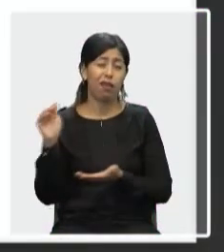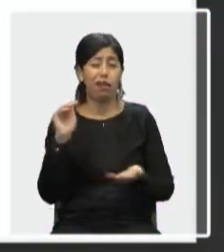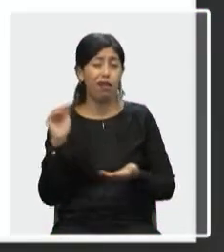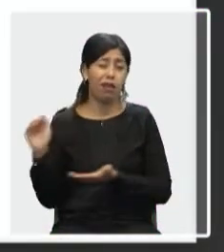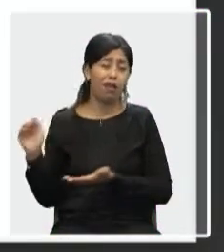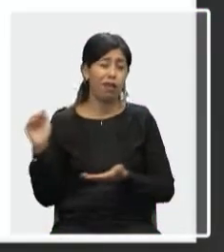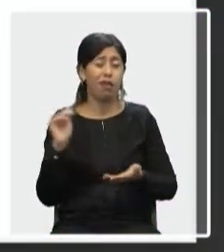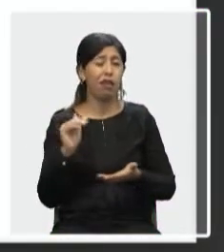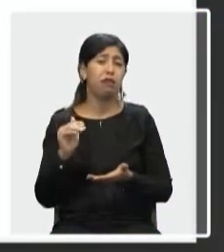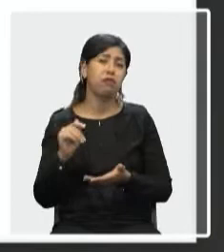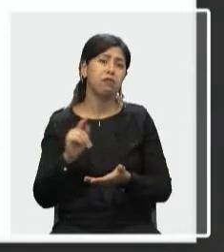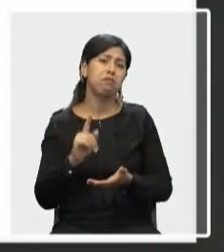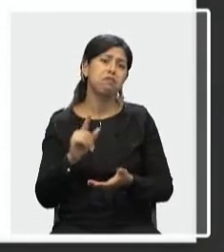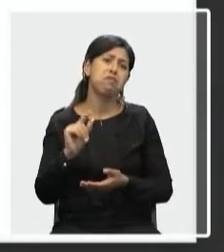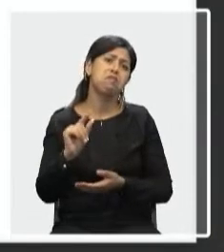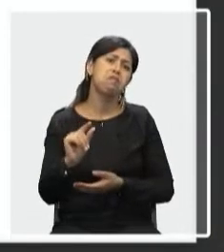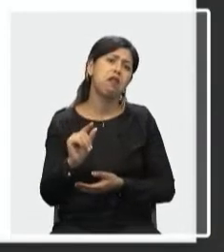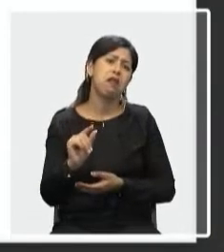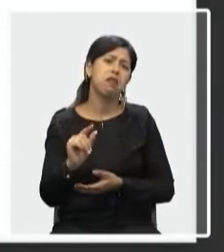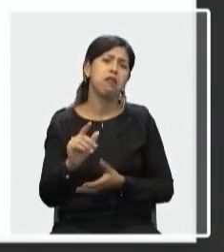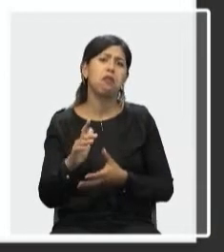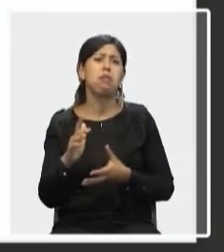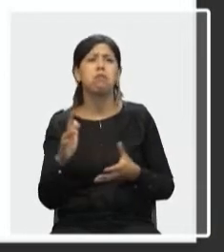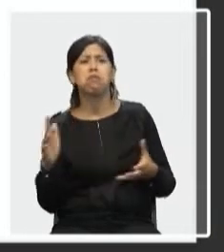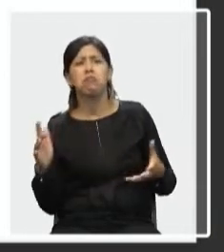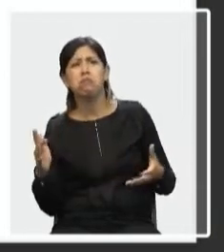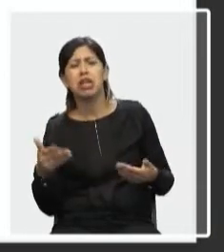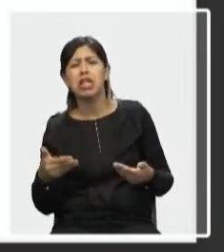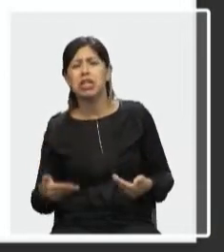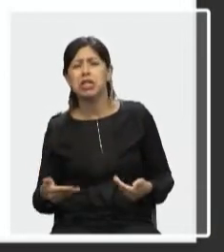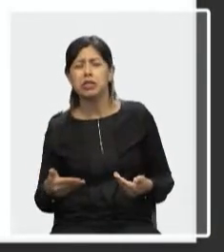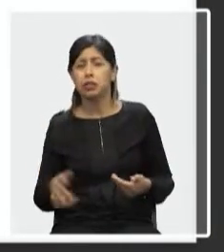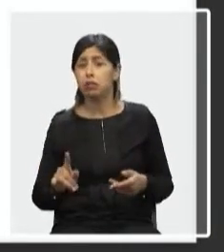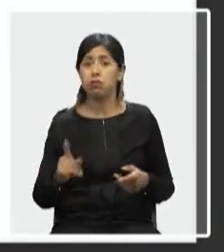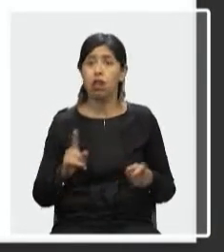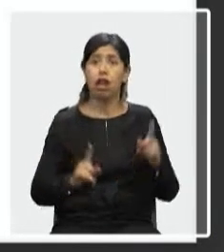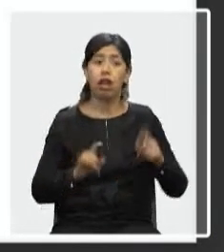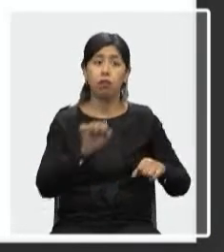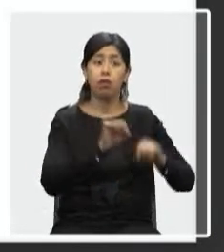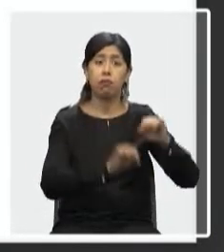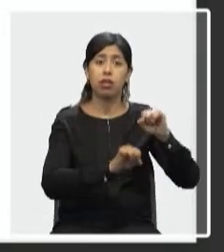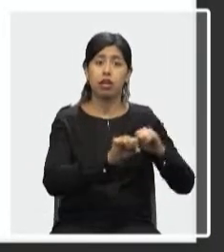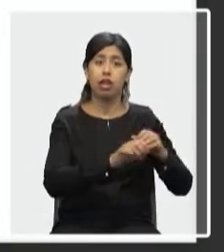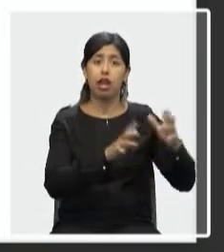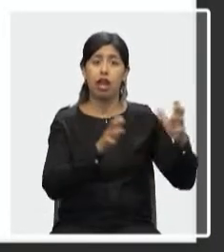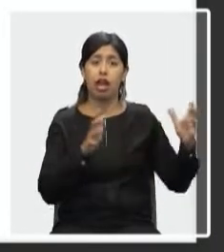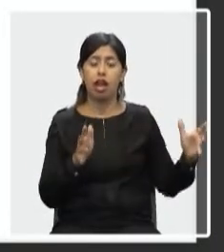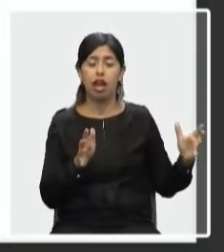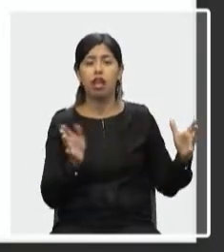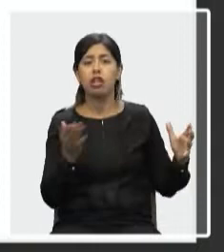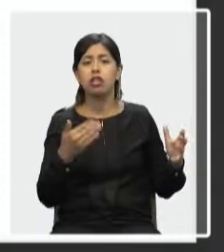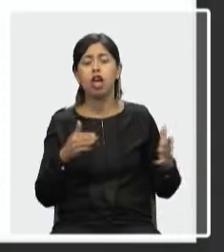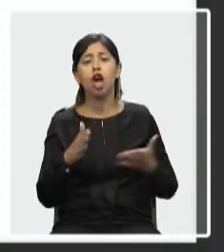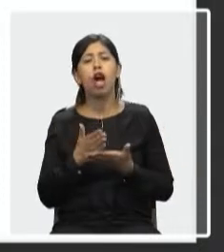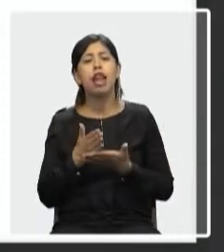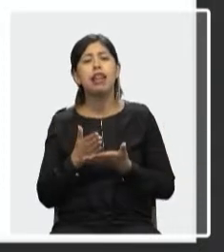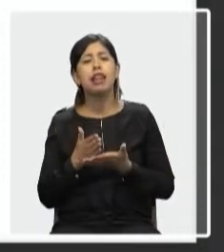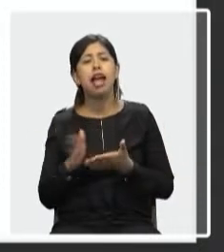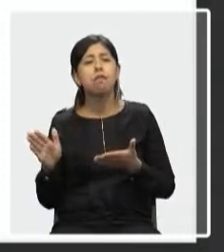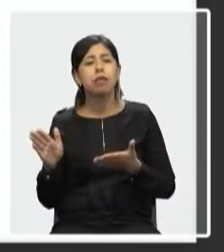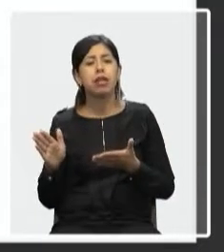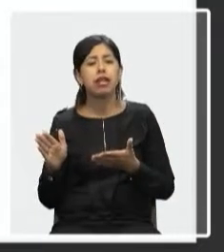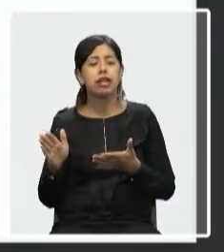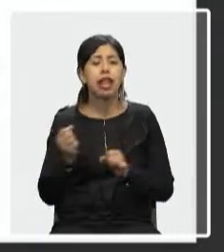ways, technology doesn't just eliminate work, it augments work and increases the value of human labor